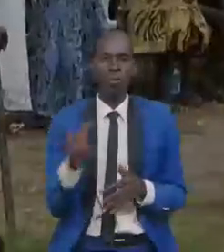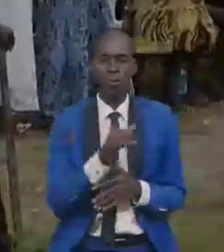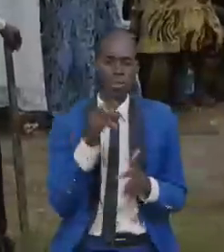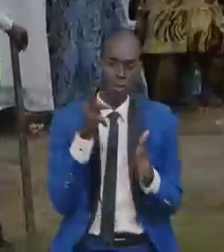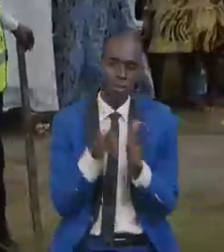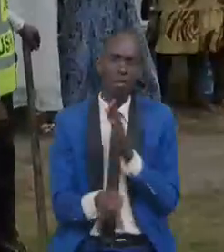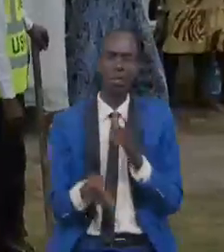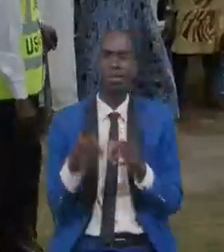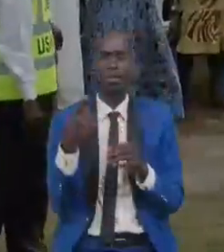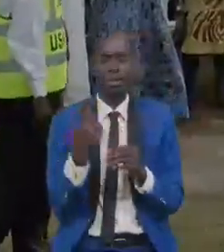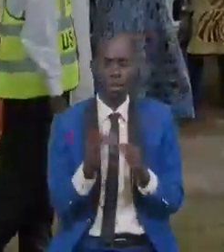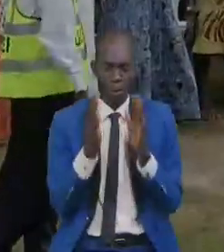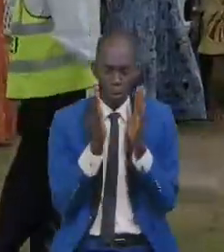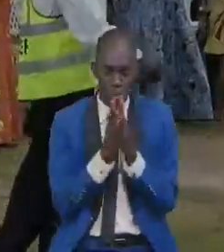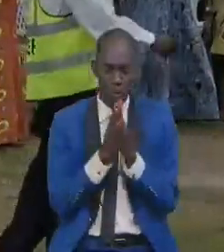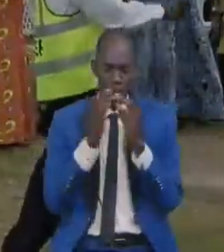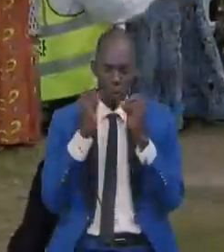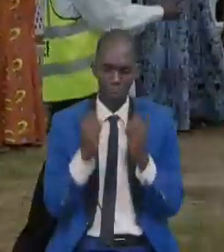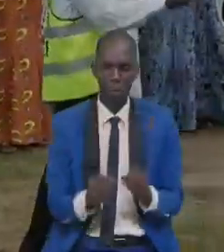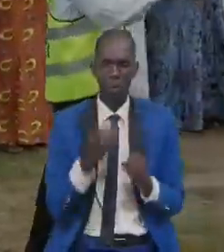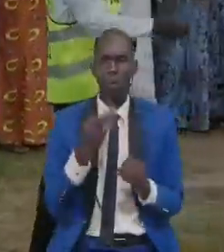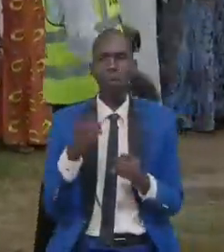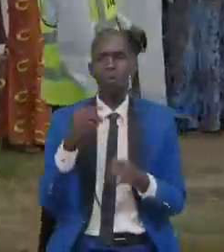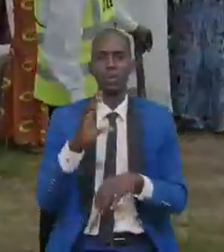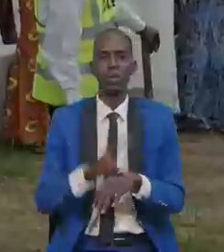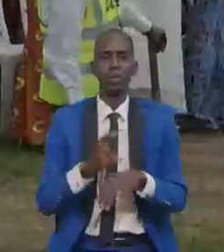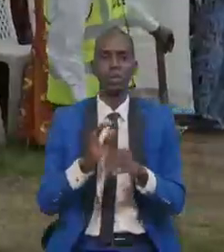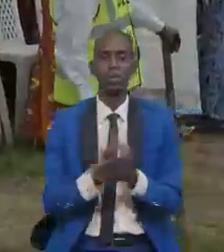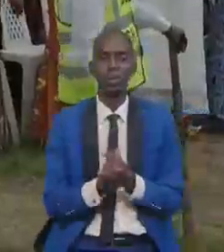the prayer power of the church.